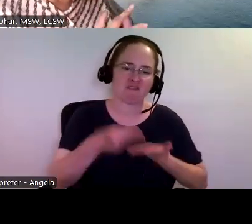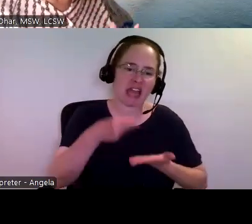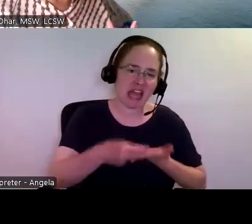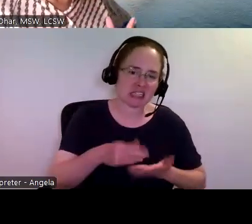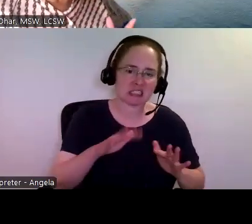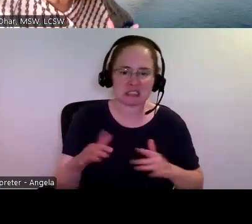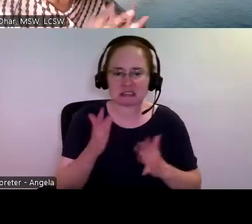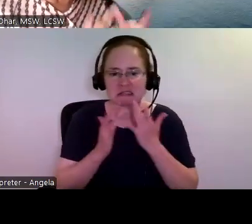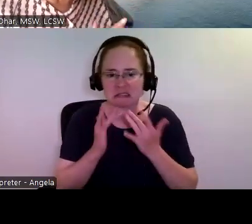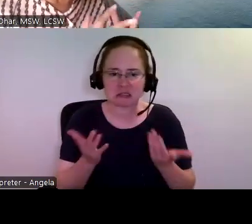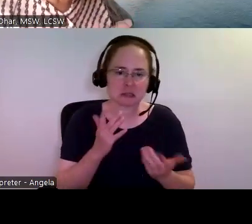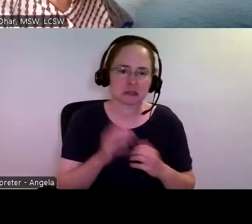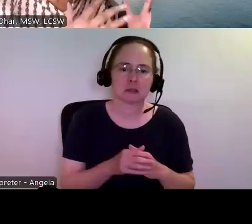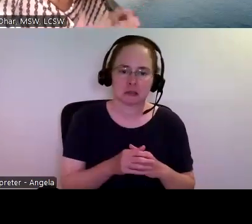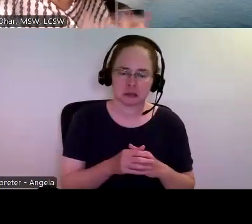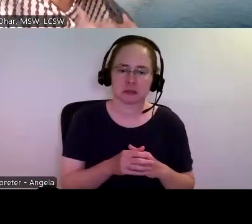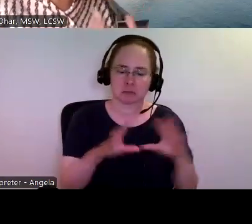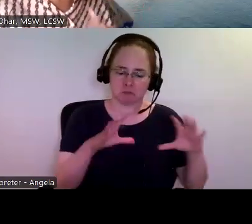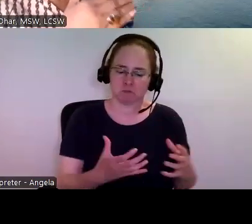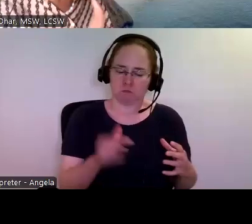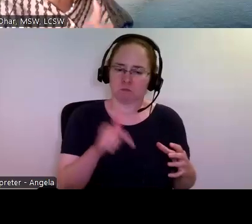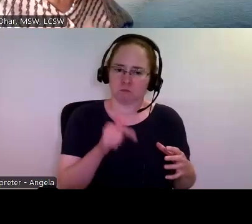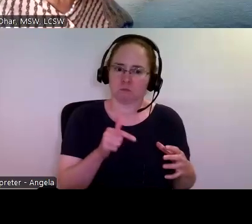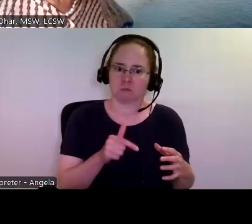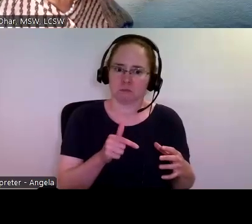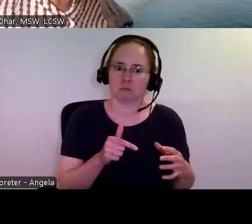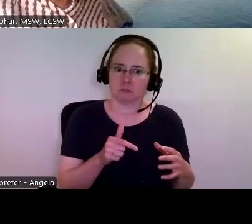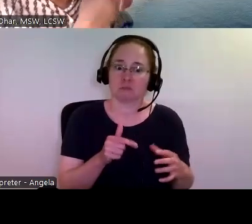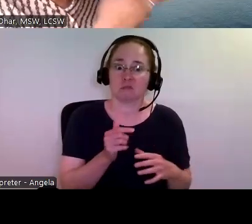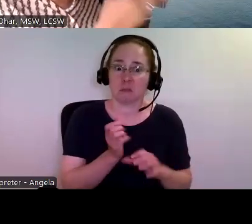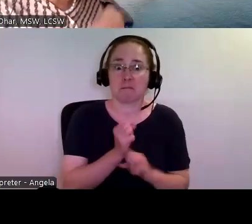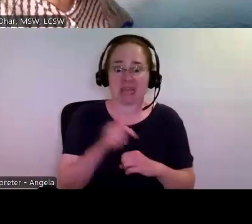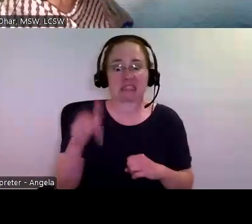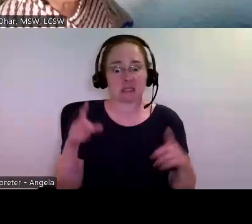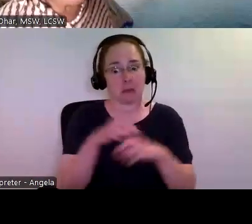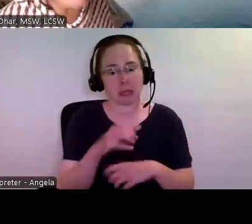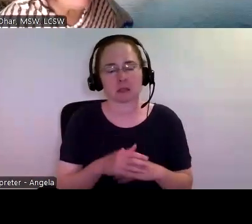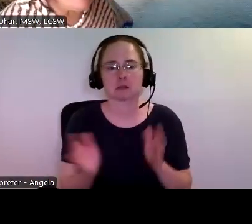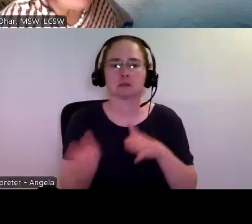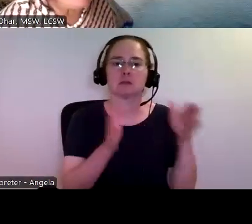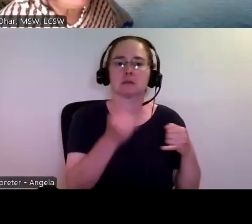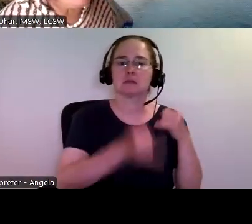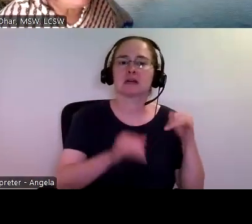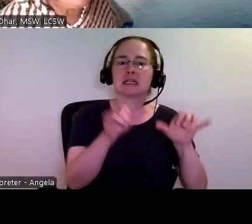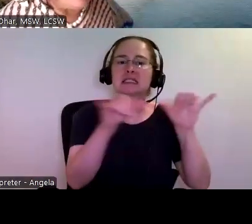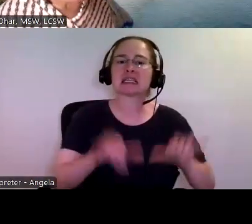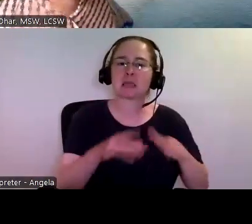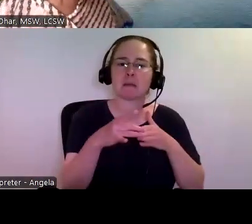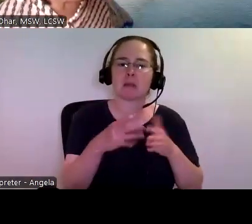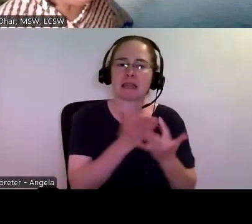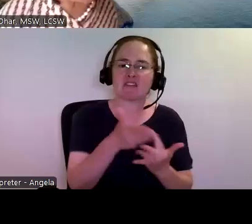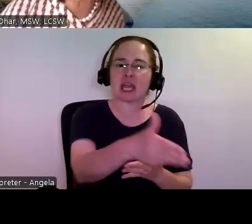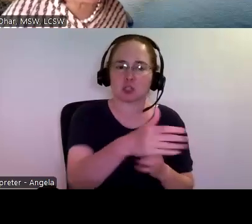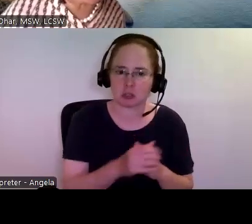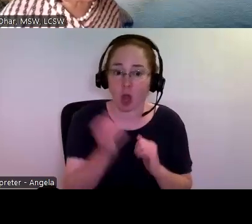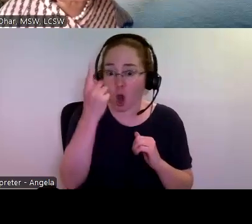that falls into that bucket, which is making this case complex. And lastly, system navigation,